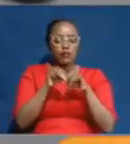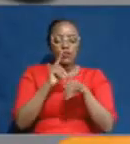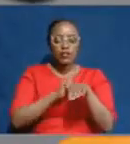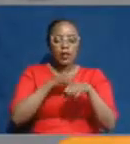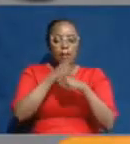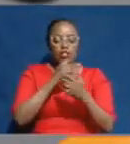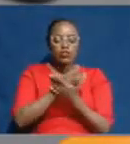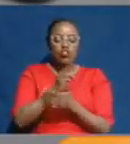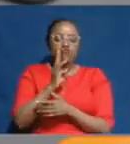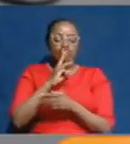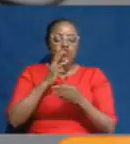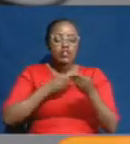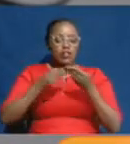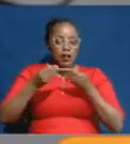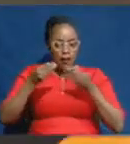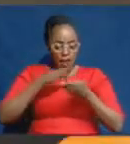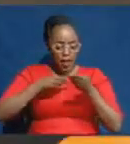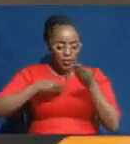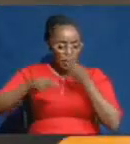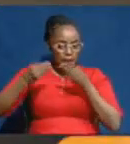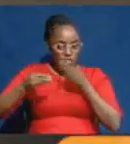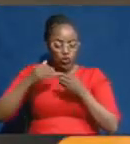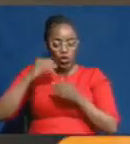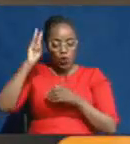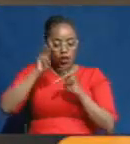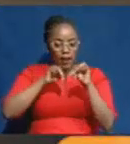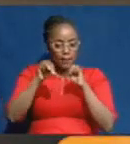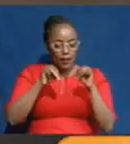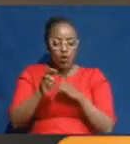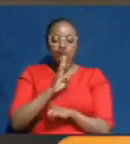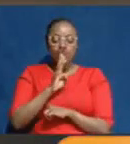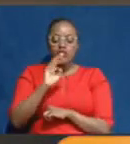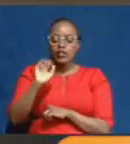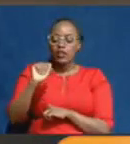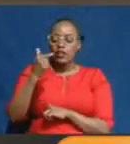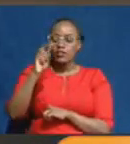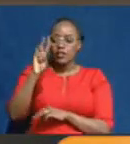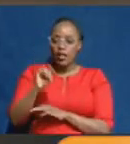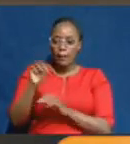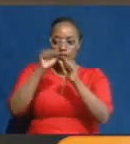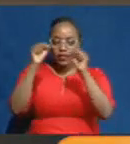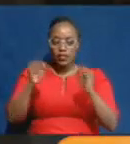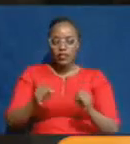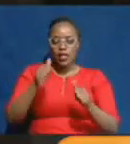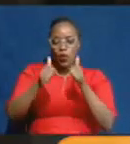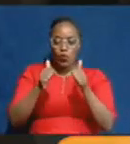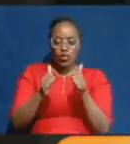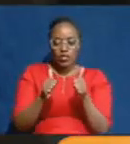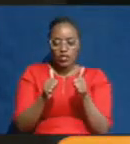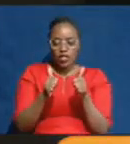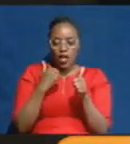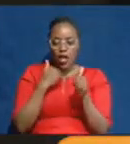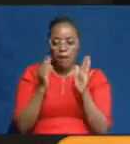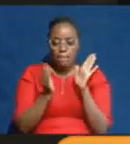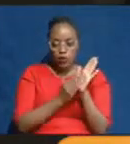ensuring water entrepreneurs maximize returns. Water ATMs are these systems that are put